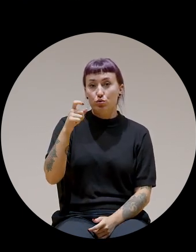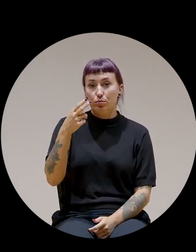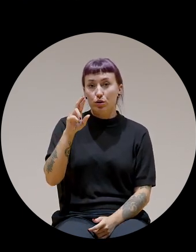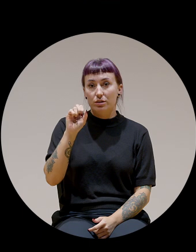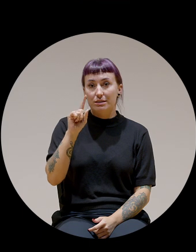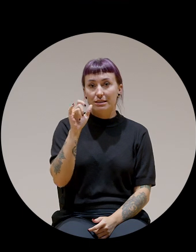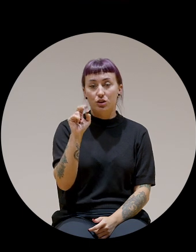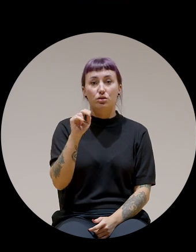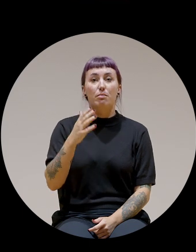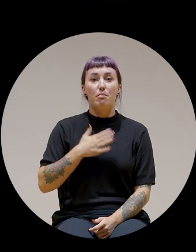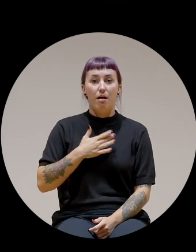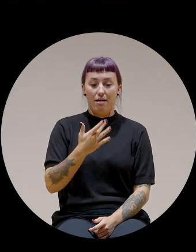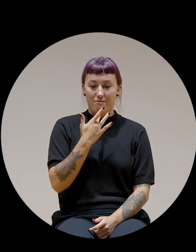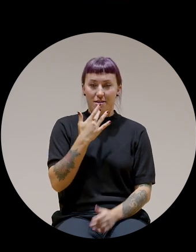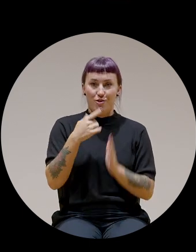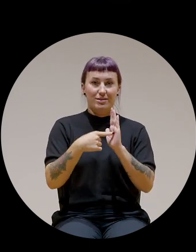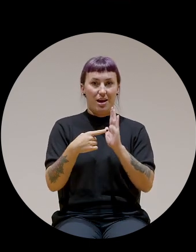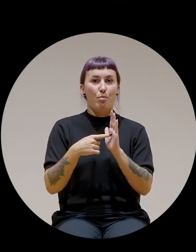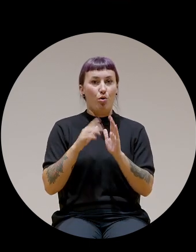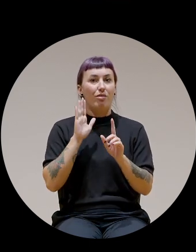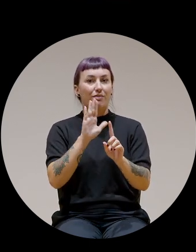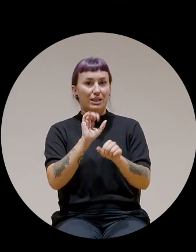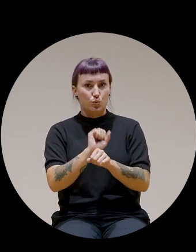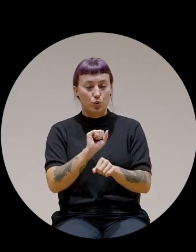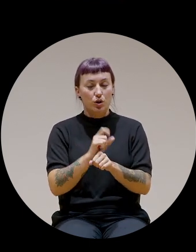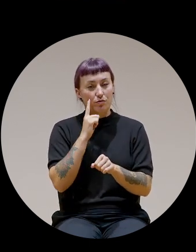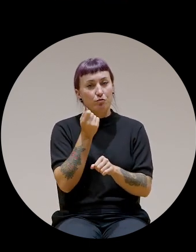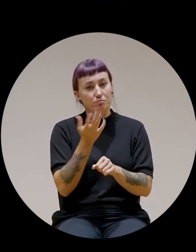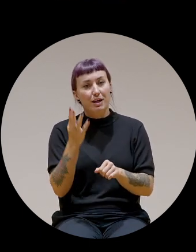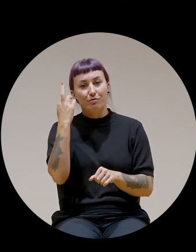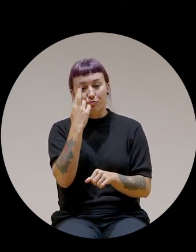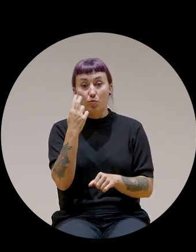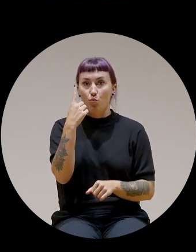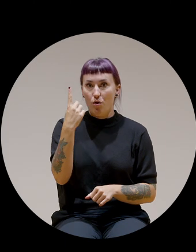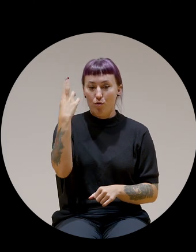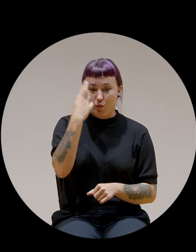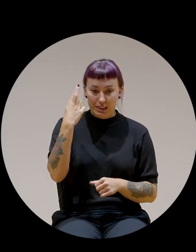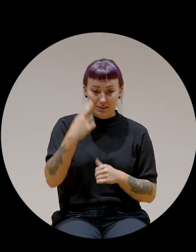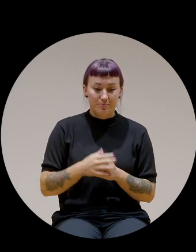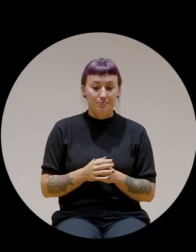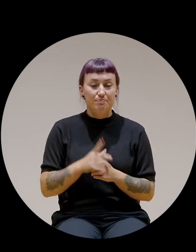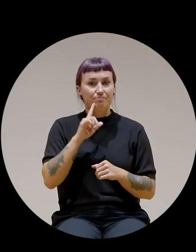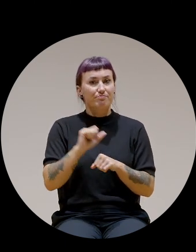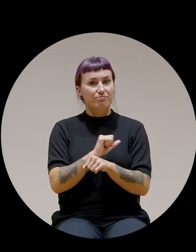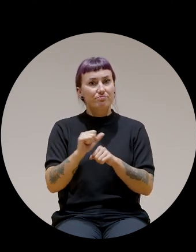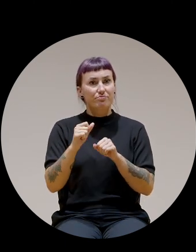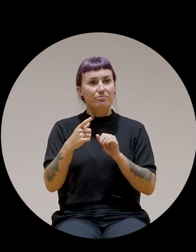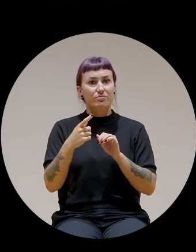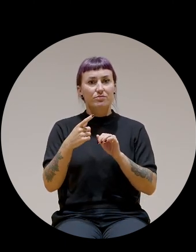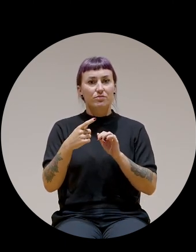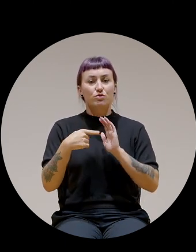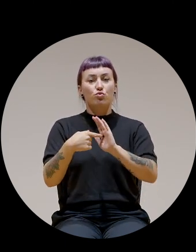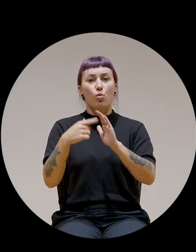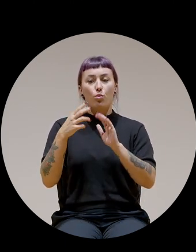favorite example of Blumenschein's work for several reasons, but one of which is that it actually speaks